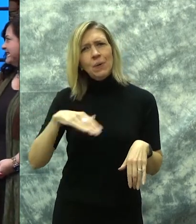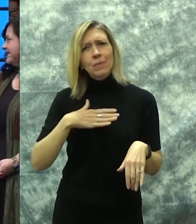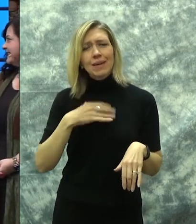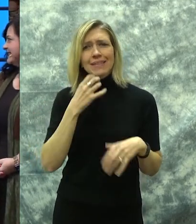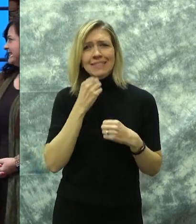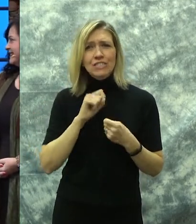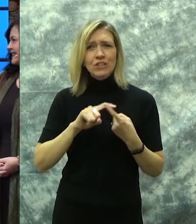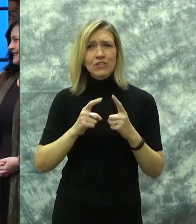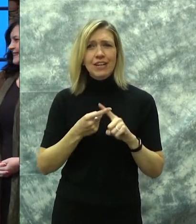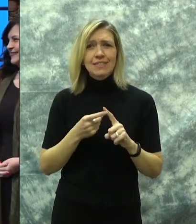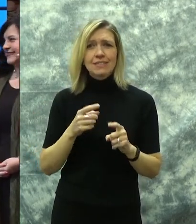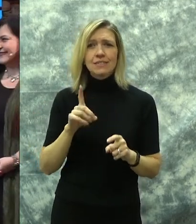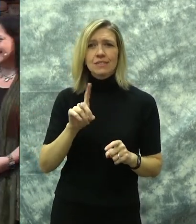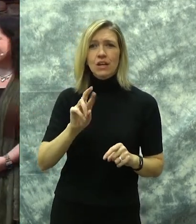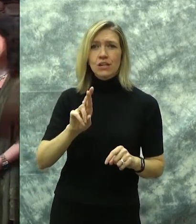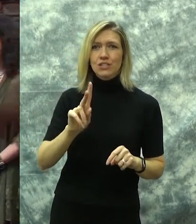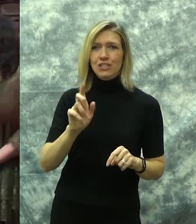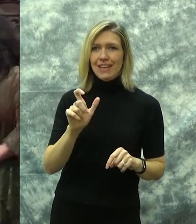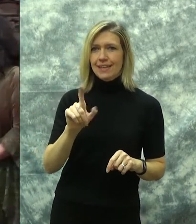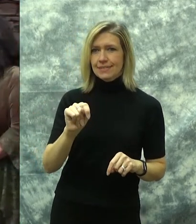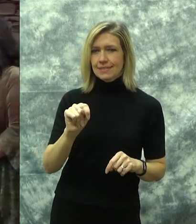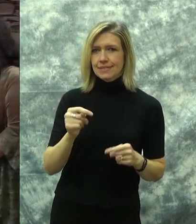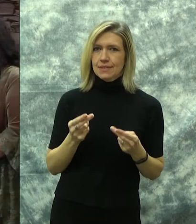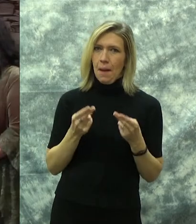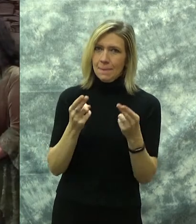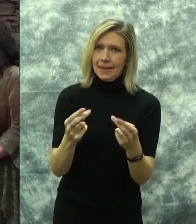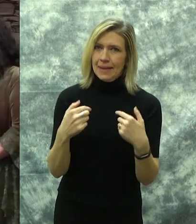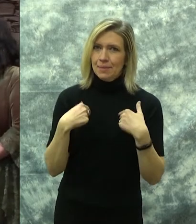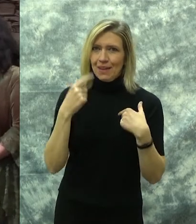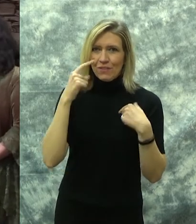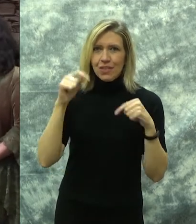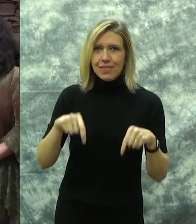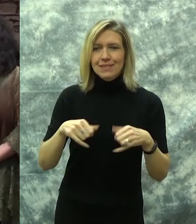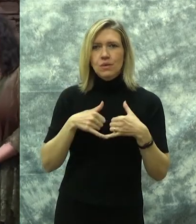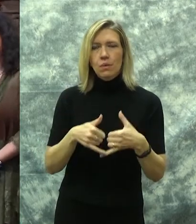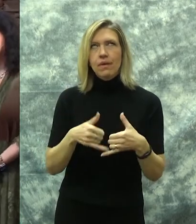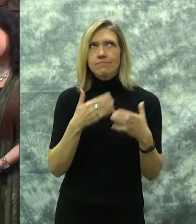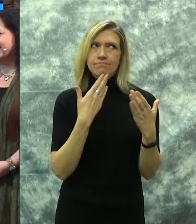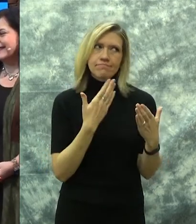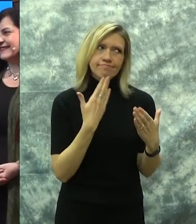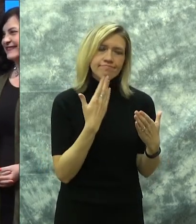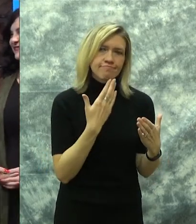is the one who nominated me for this, and I just can't thank you enough. But,